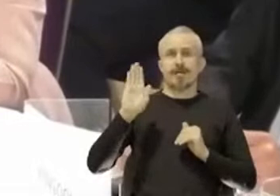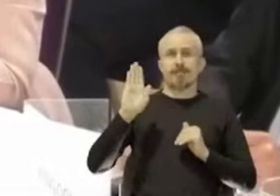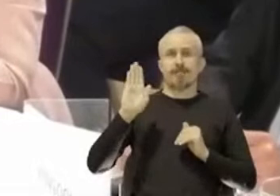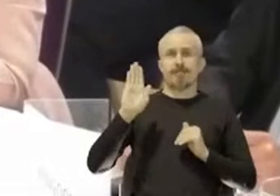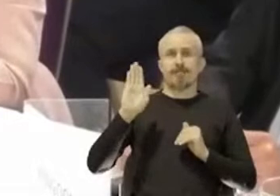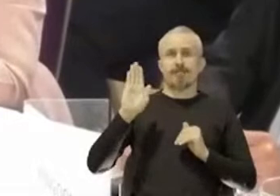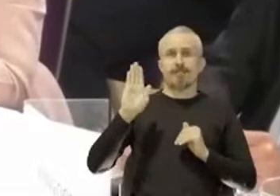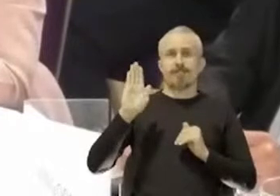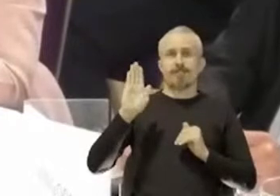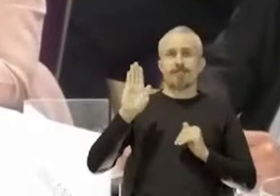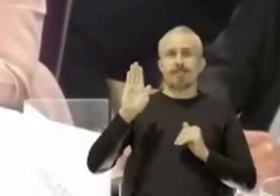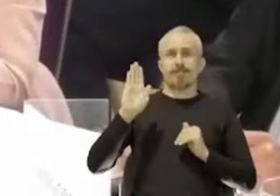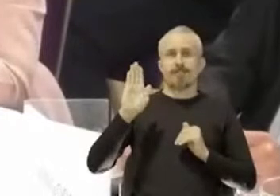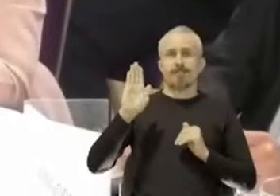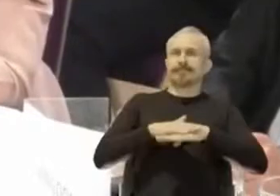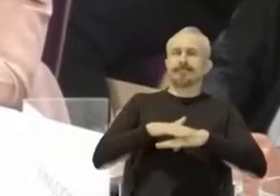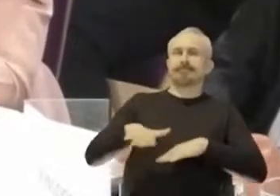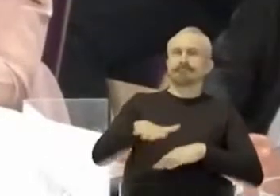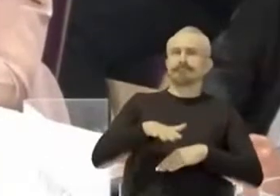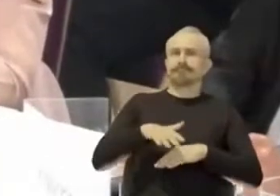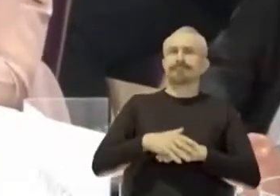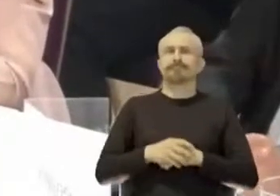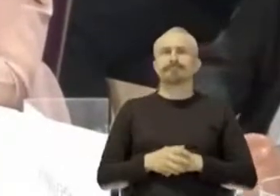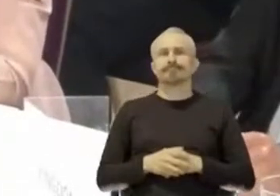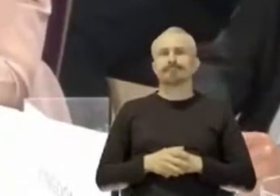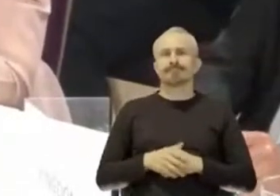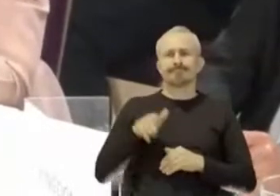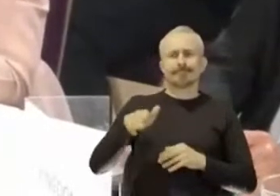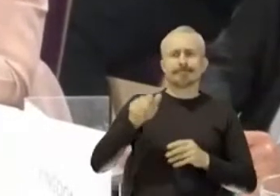a fundamental role in terms of